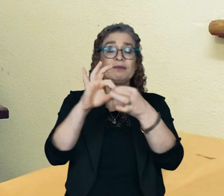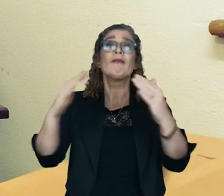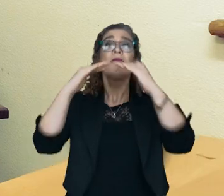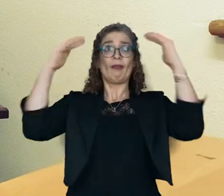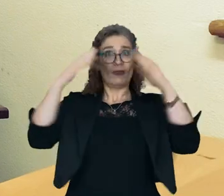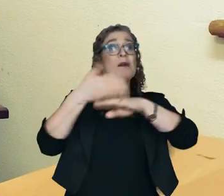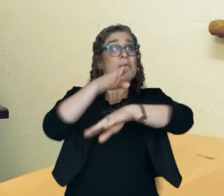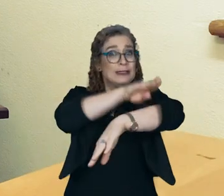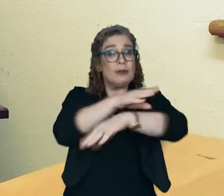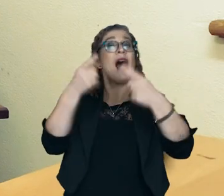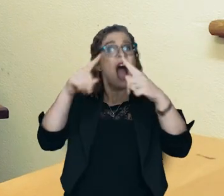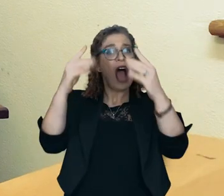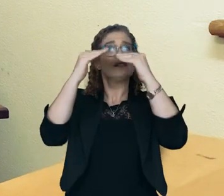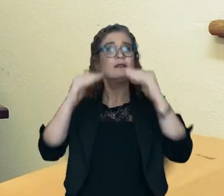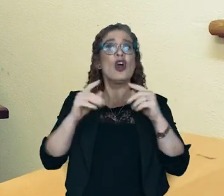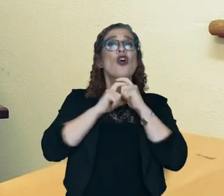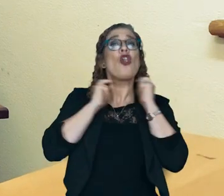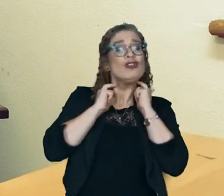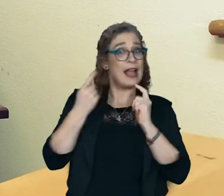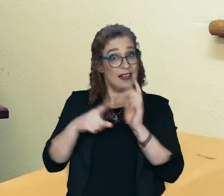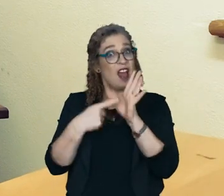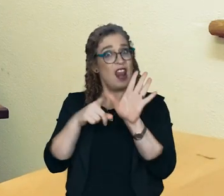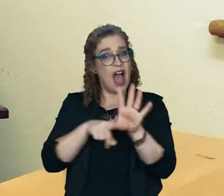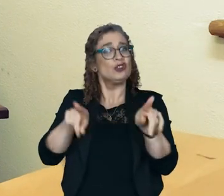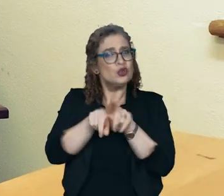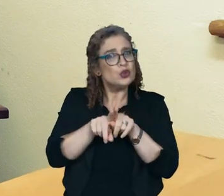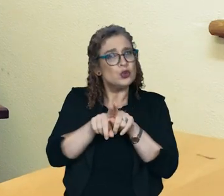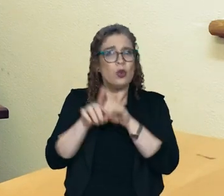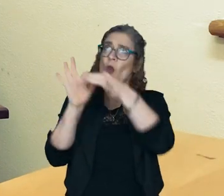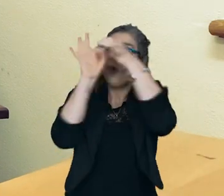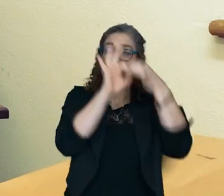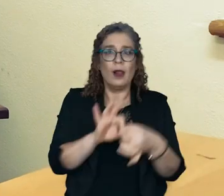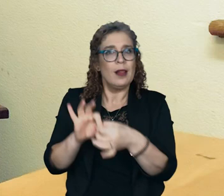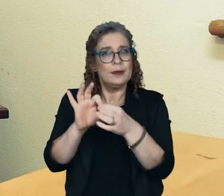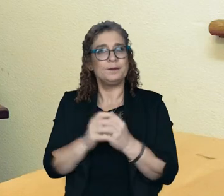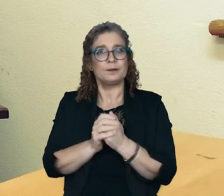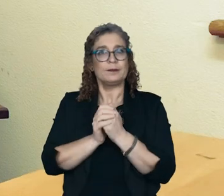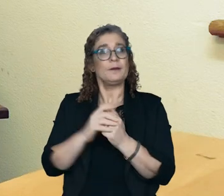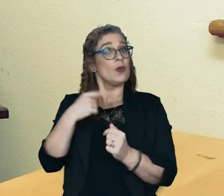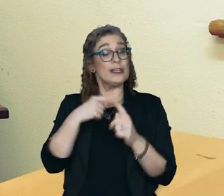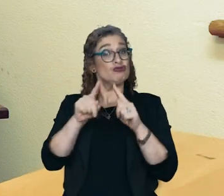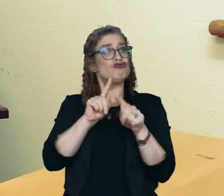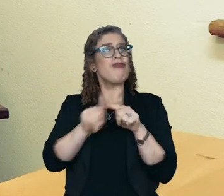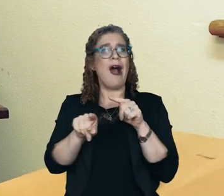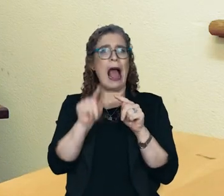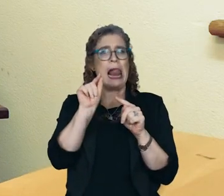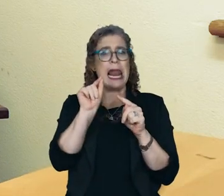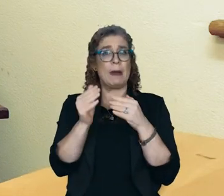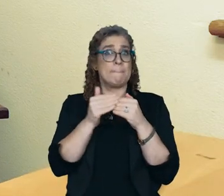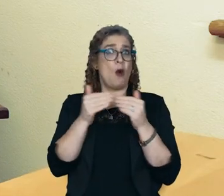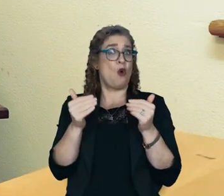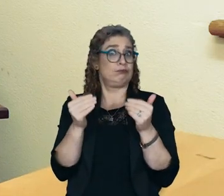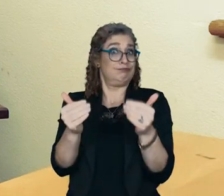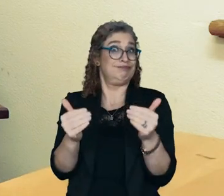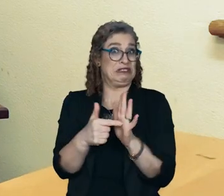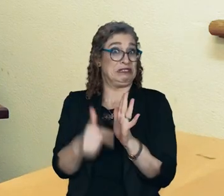level, a bishop level, but also at a clergy and laity level as well. And we're trying to take this one step deeper in the not too